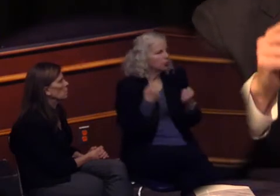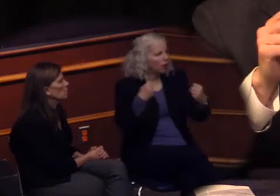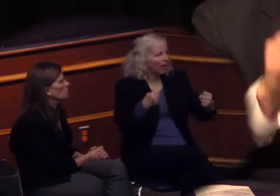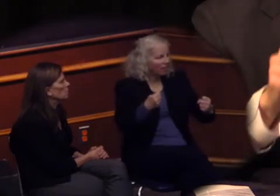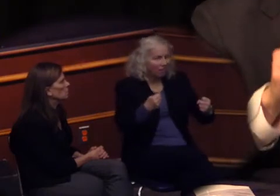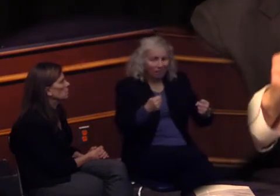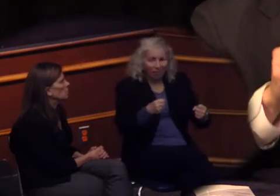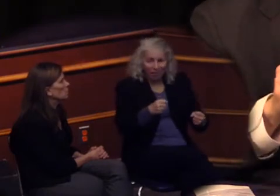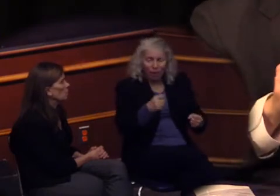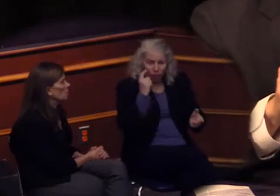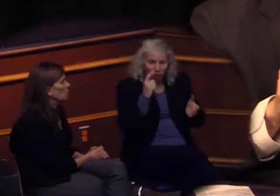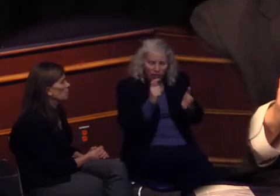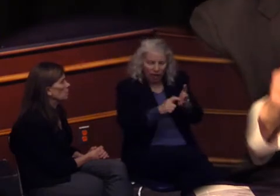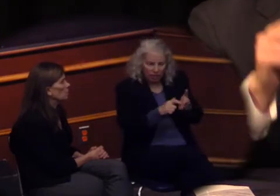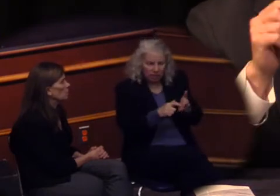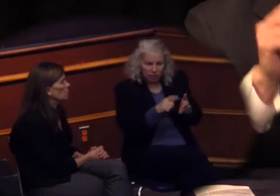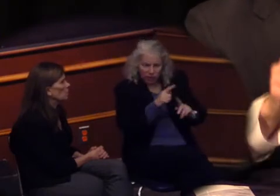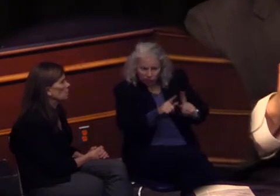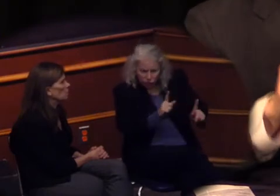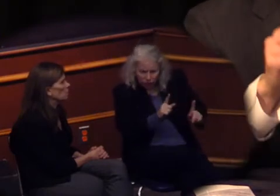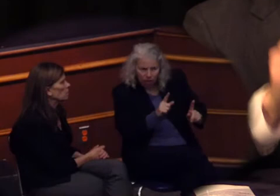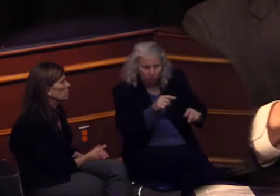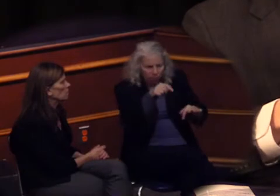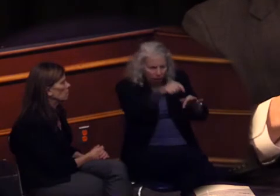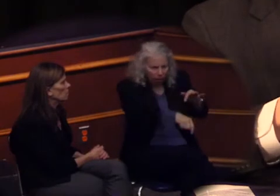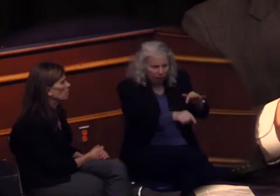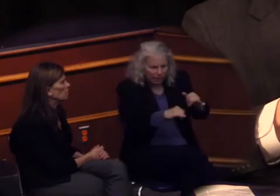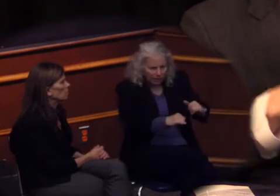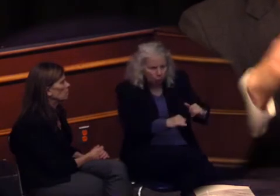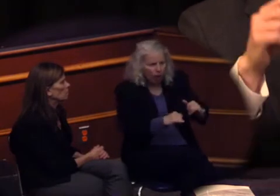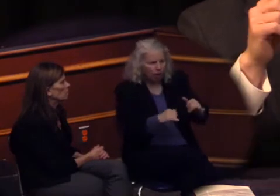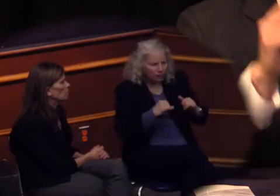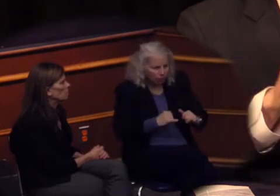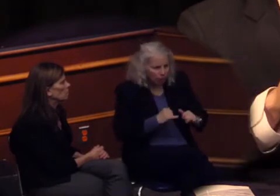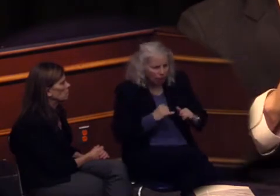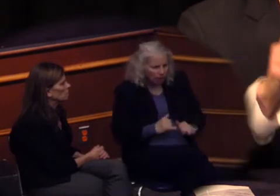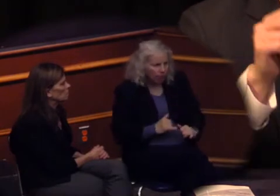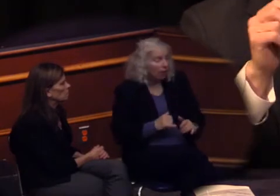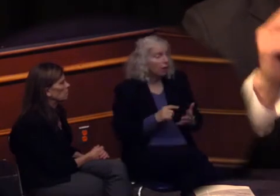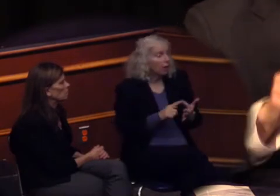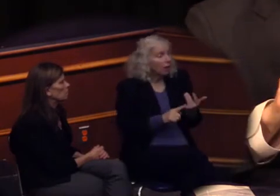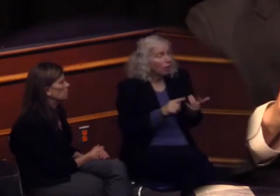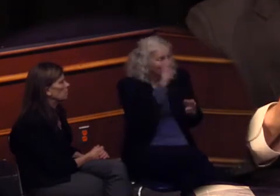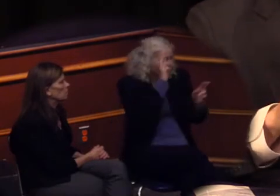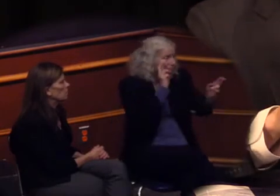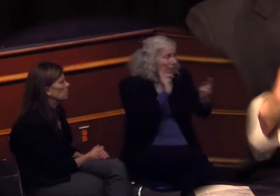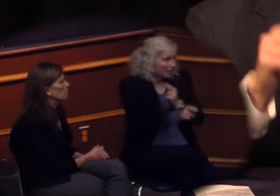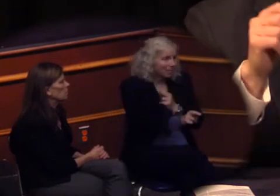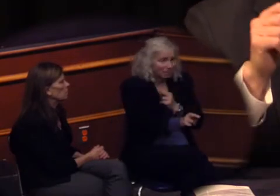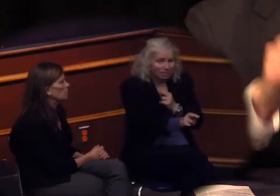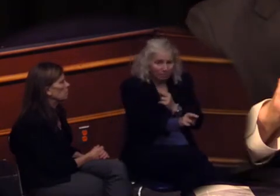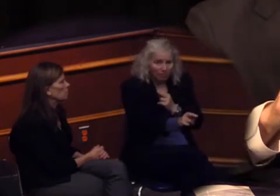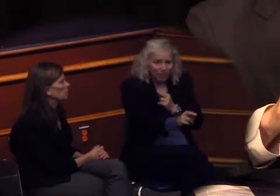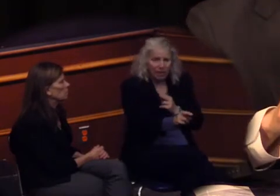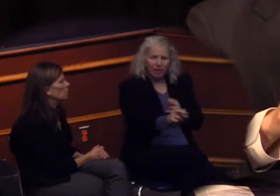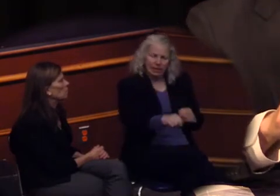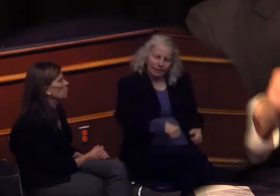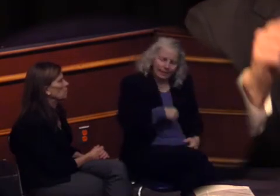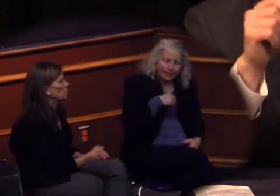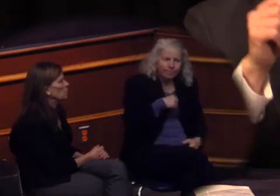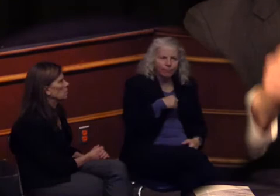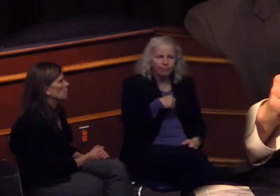recognize that beneath those differences are many more similarities. When we treat each other with respect and dignity